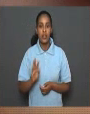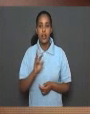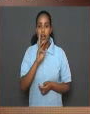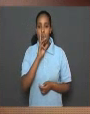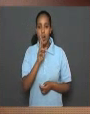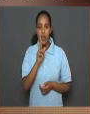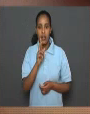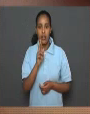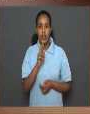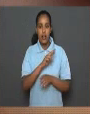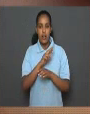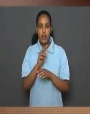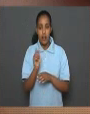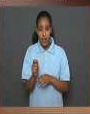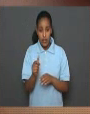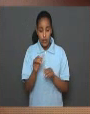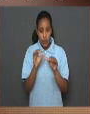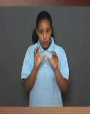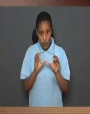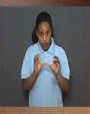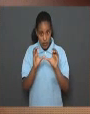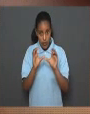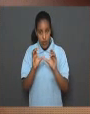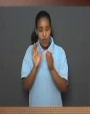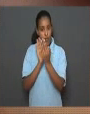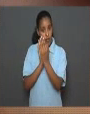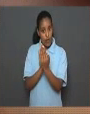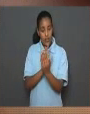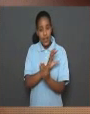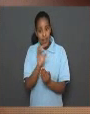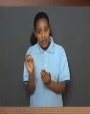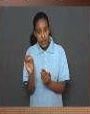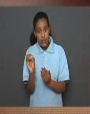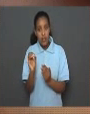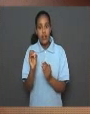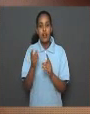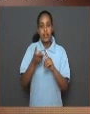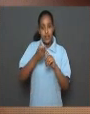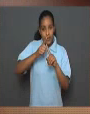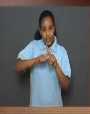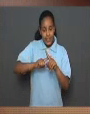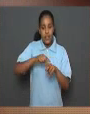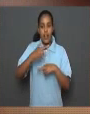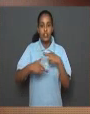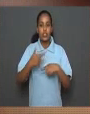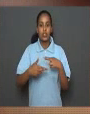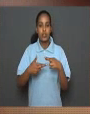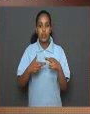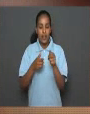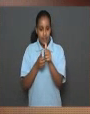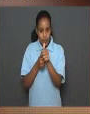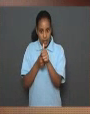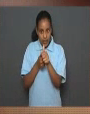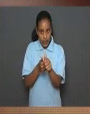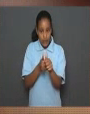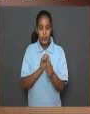are rate constants for forward and reverse reactions,